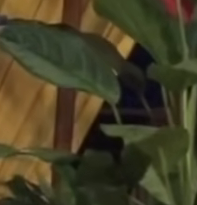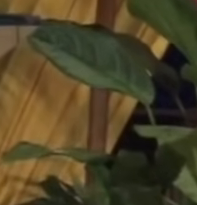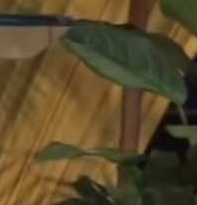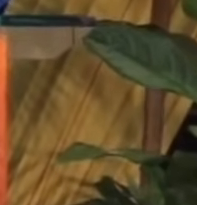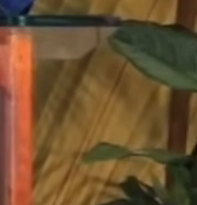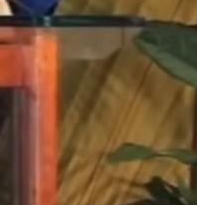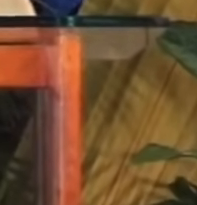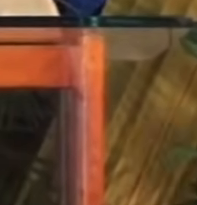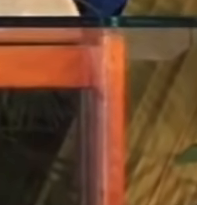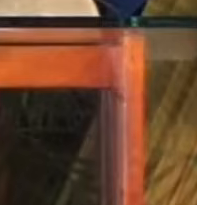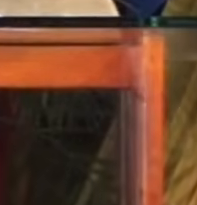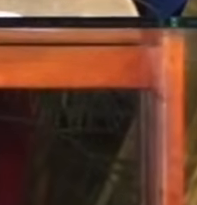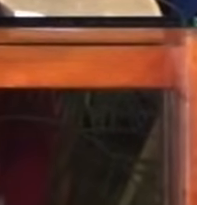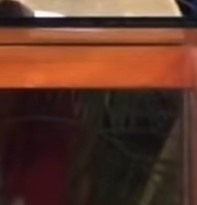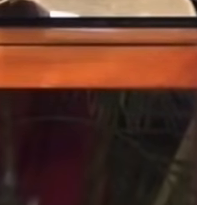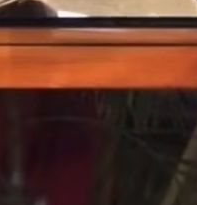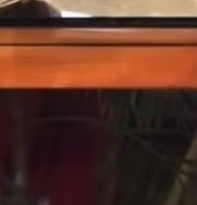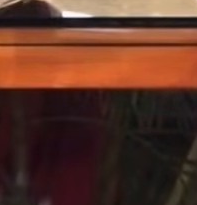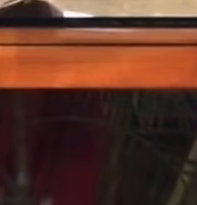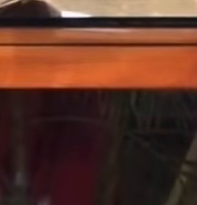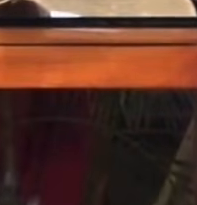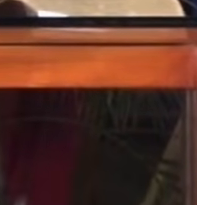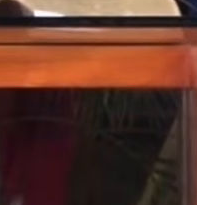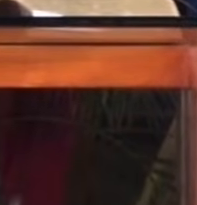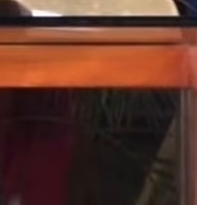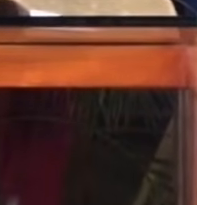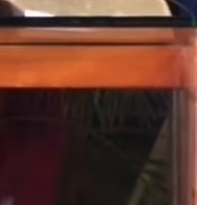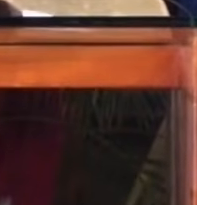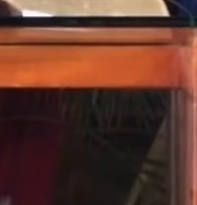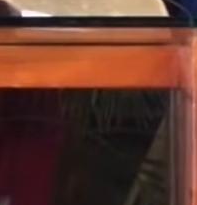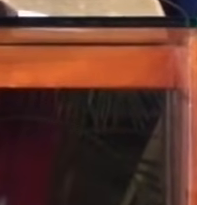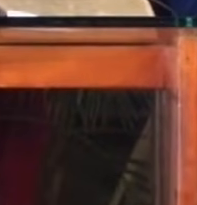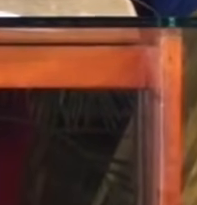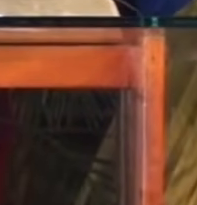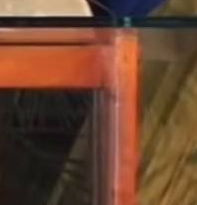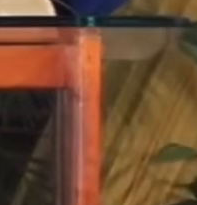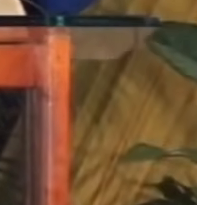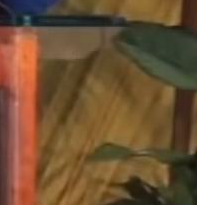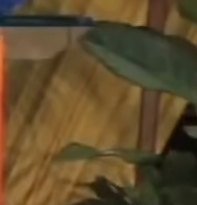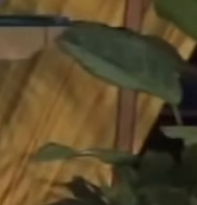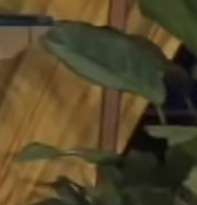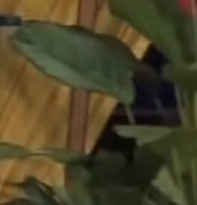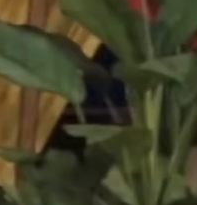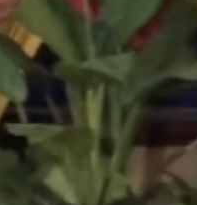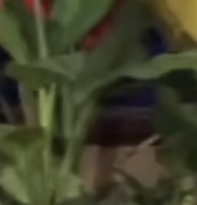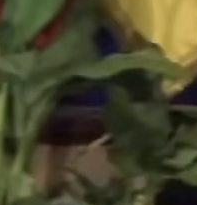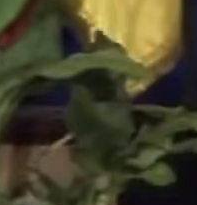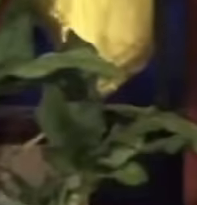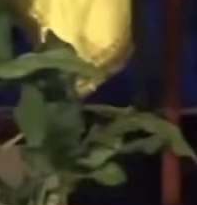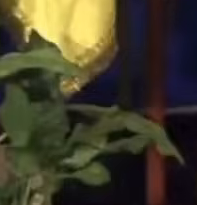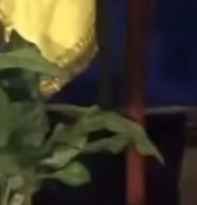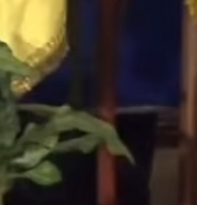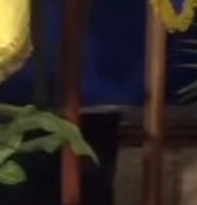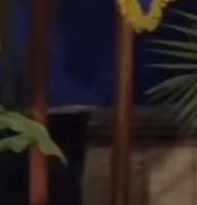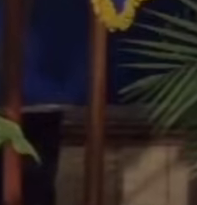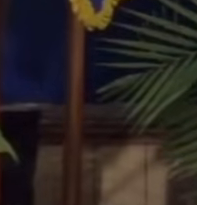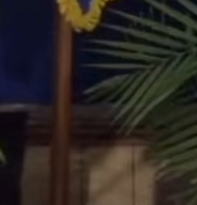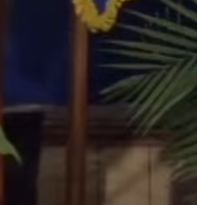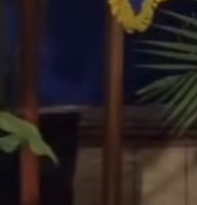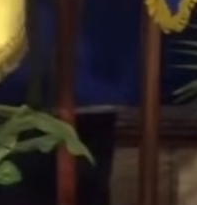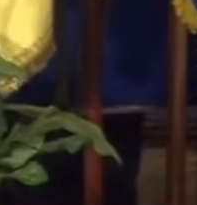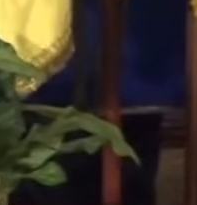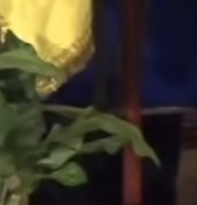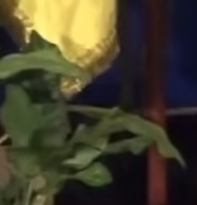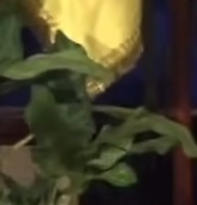seal the servants of our God in their forehead. I